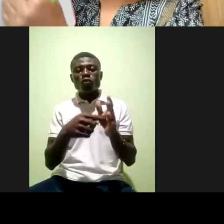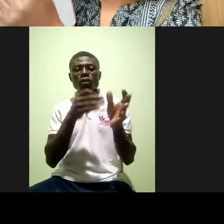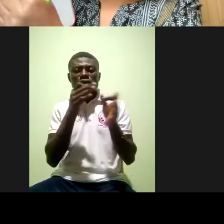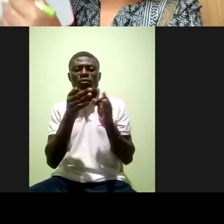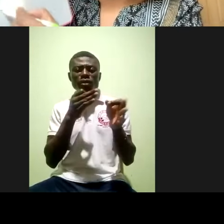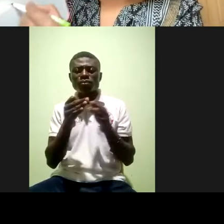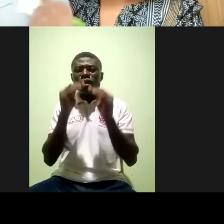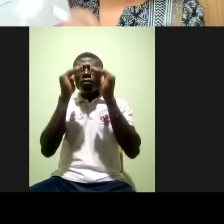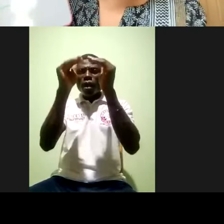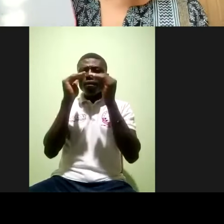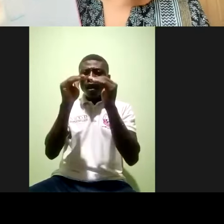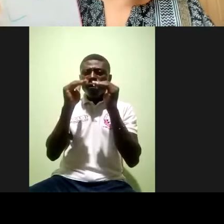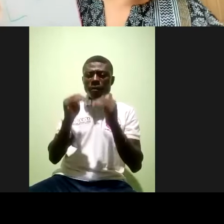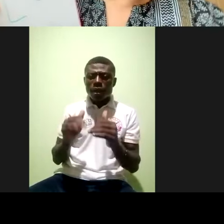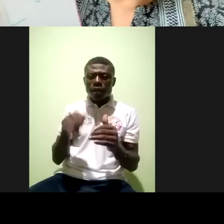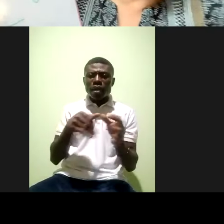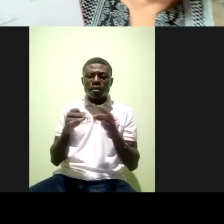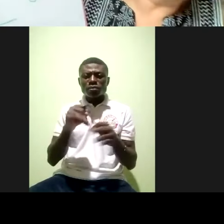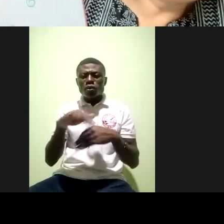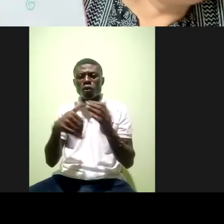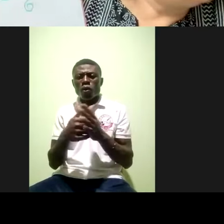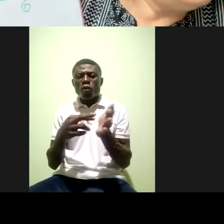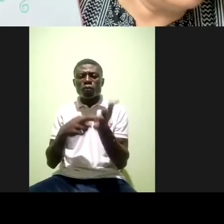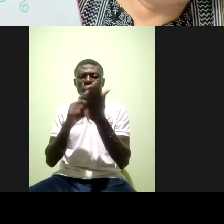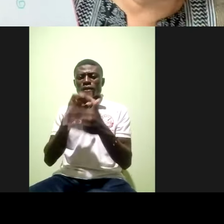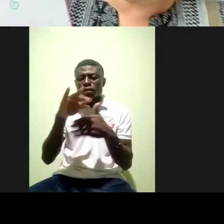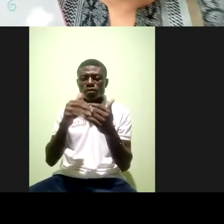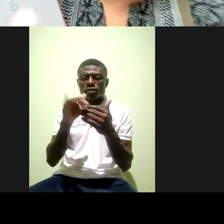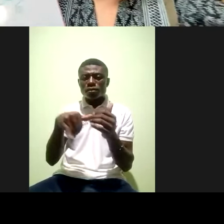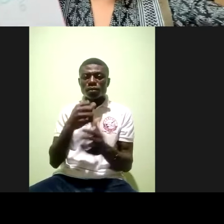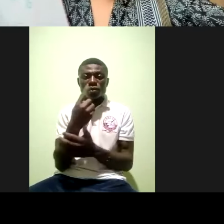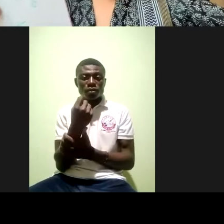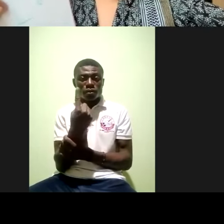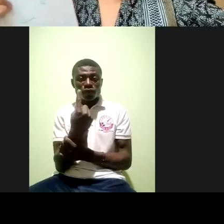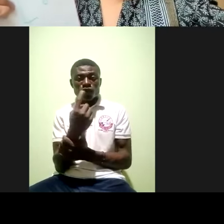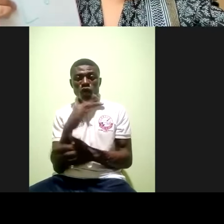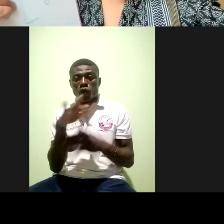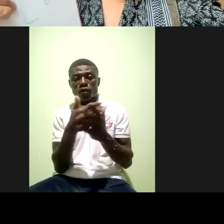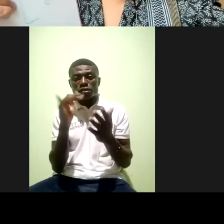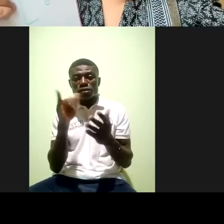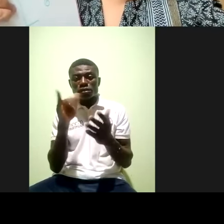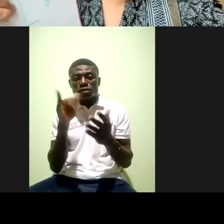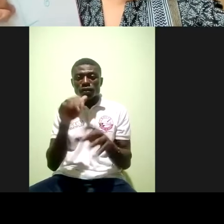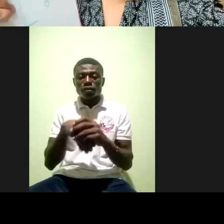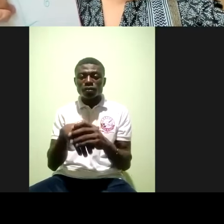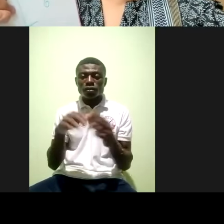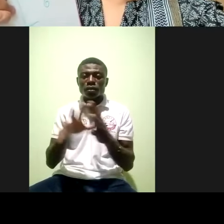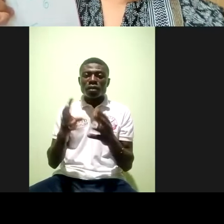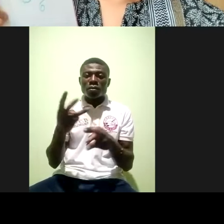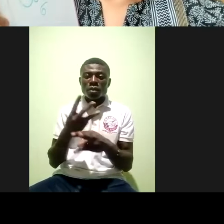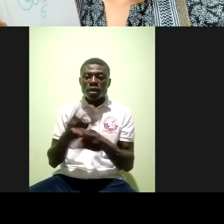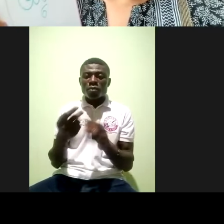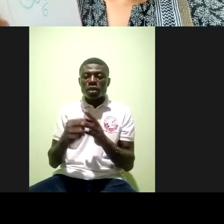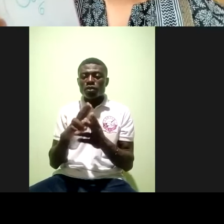this stage is at the representational level, and the concrete will be using the manipulatives like blocks and the